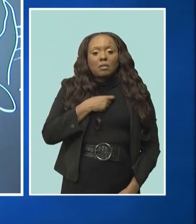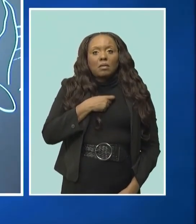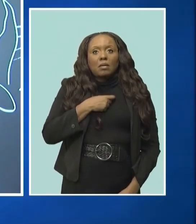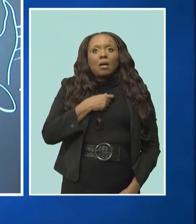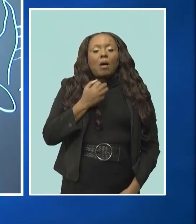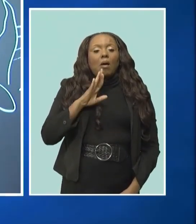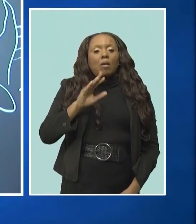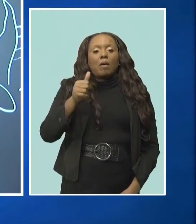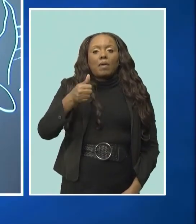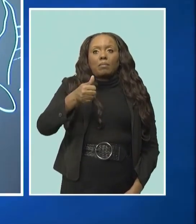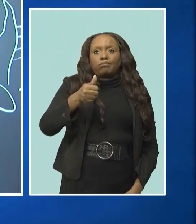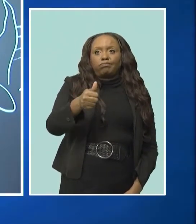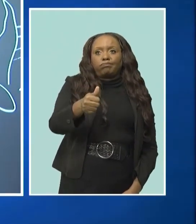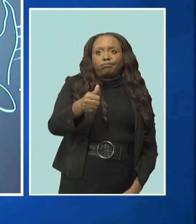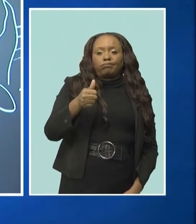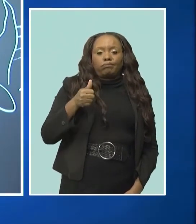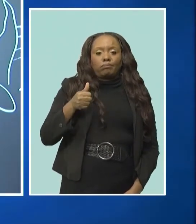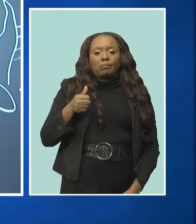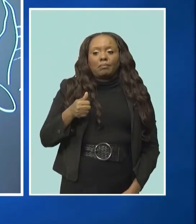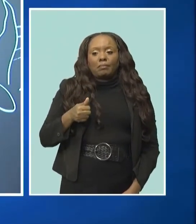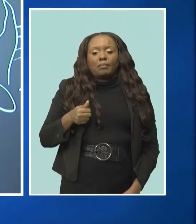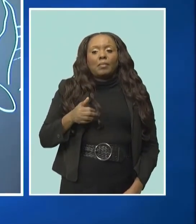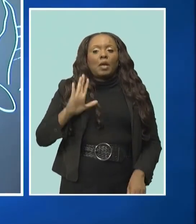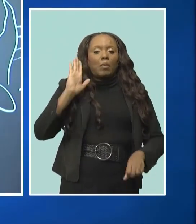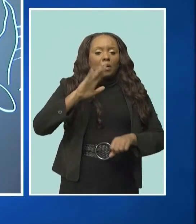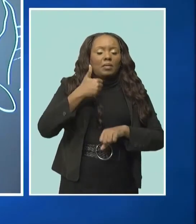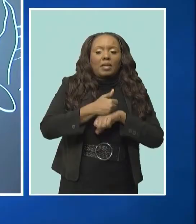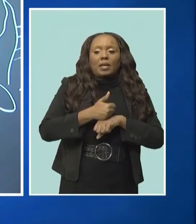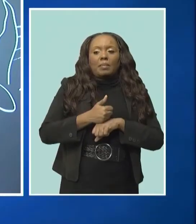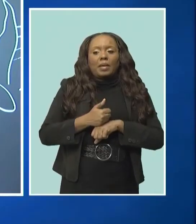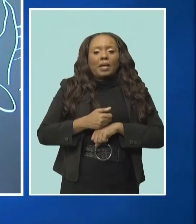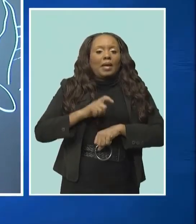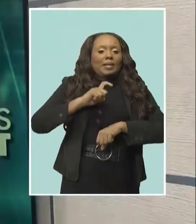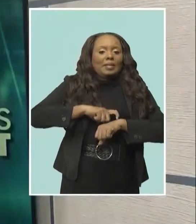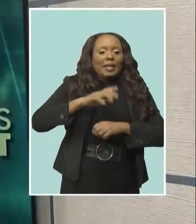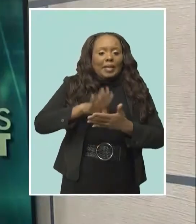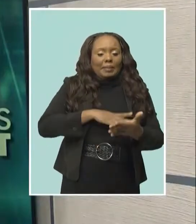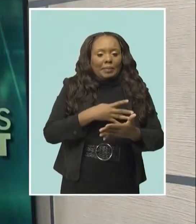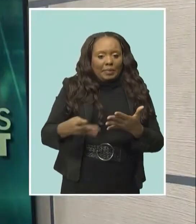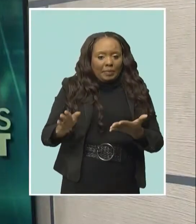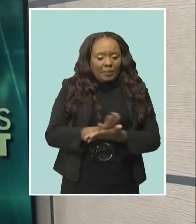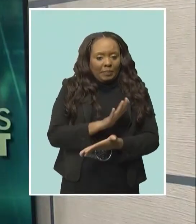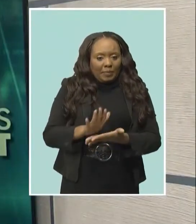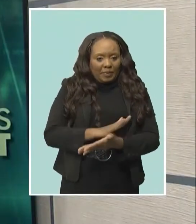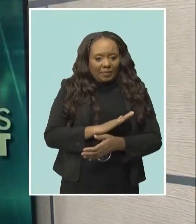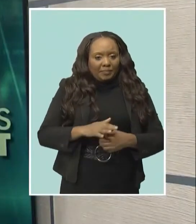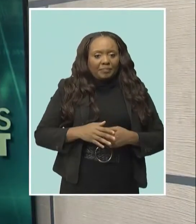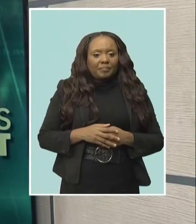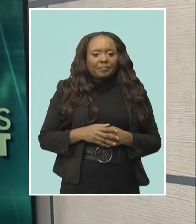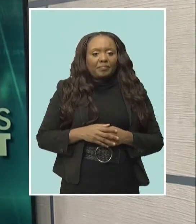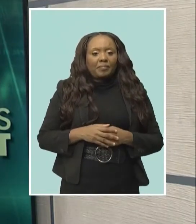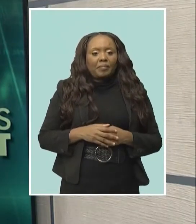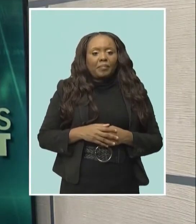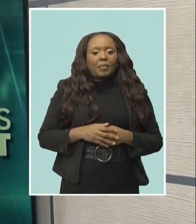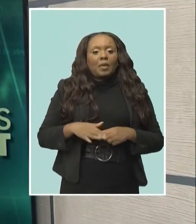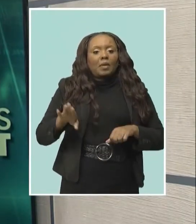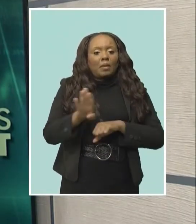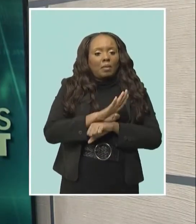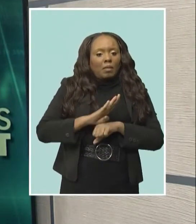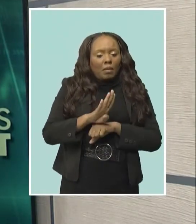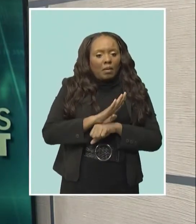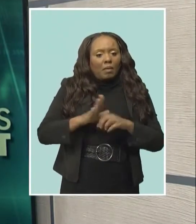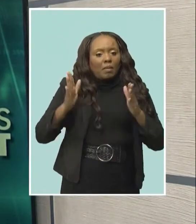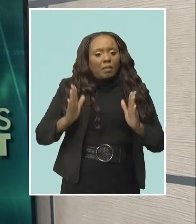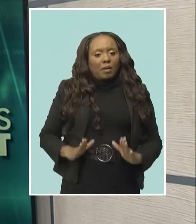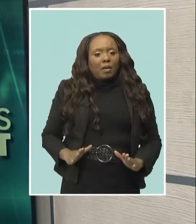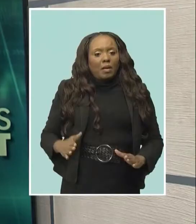immediately generates an employee timesheet to make paying employees a breeze. Barbadian wellness entrepreneur and master